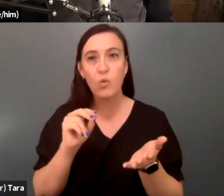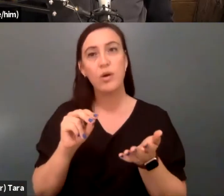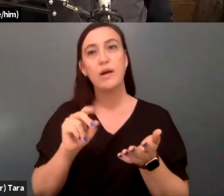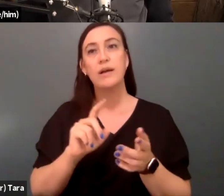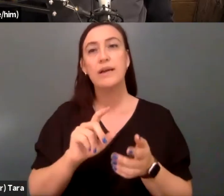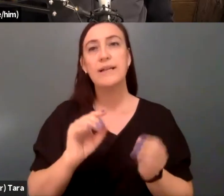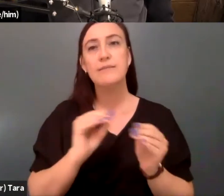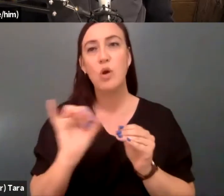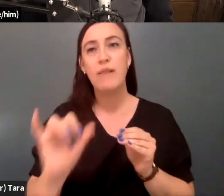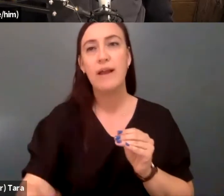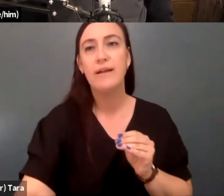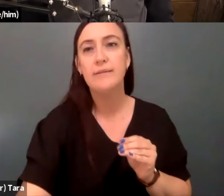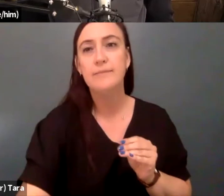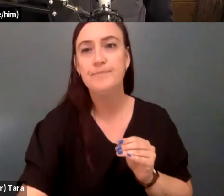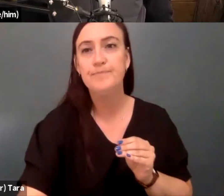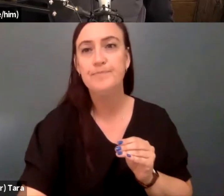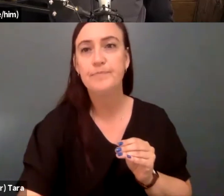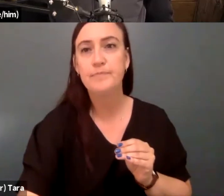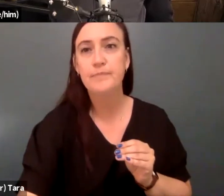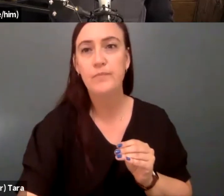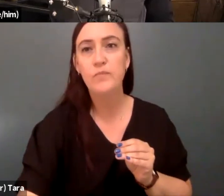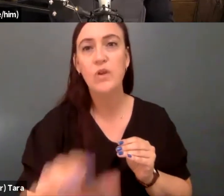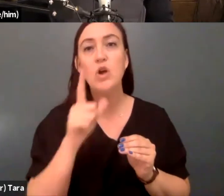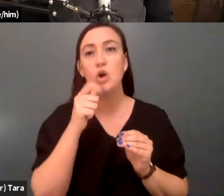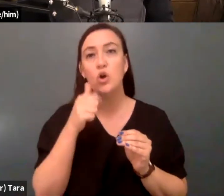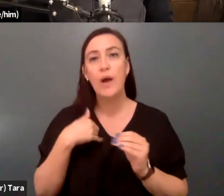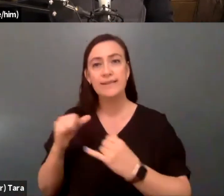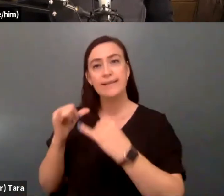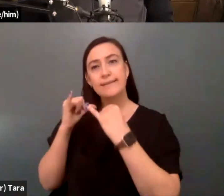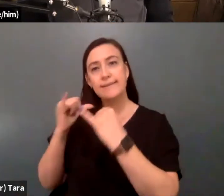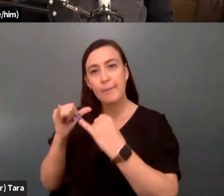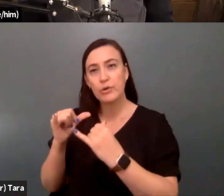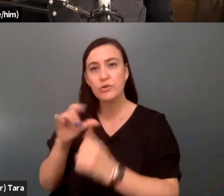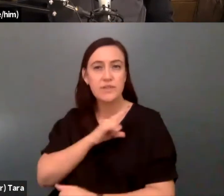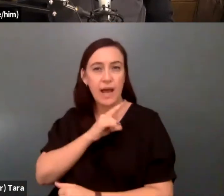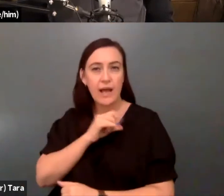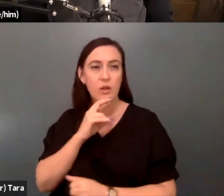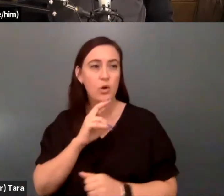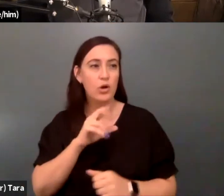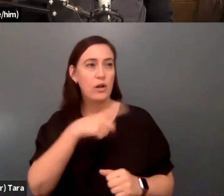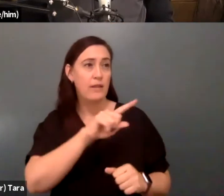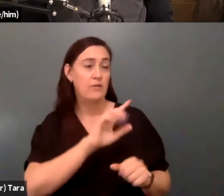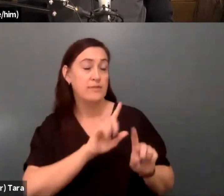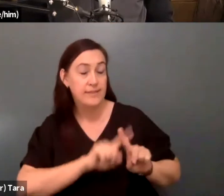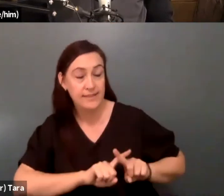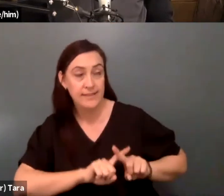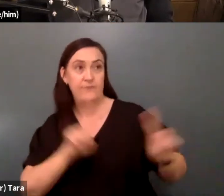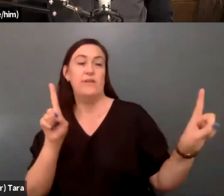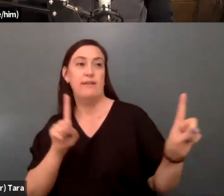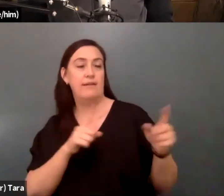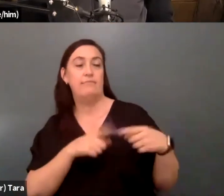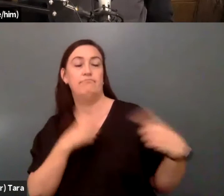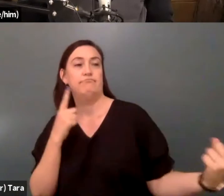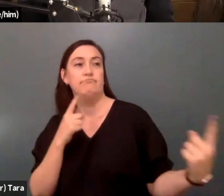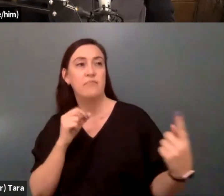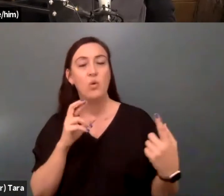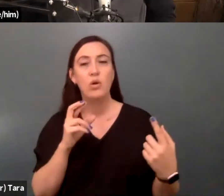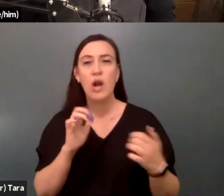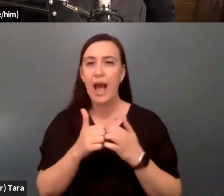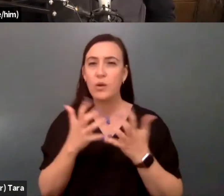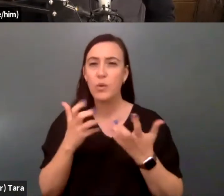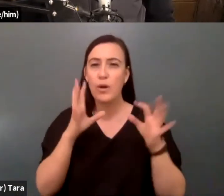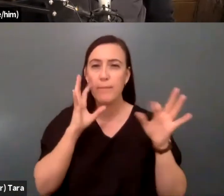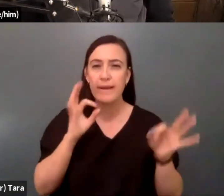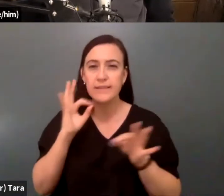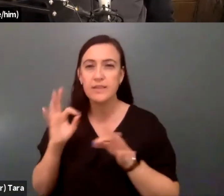so who's doing things similar or differently? And then how do we want to make decisions about what we